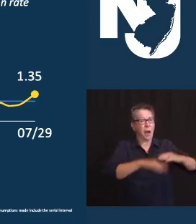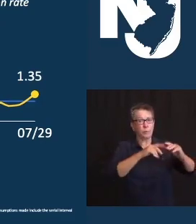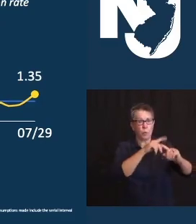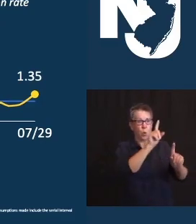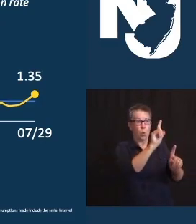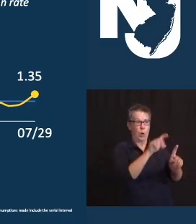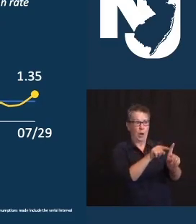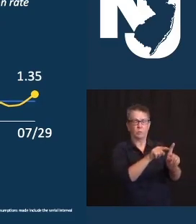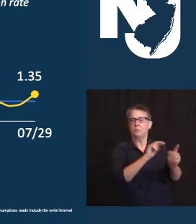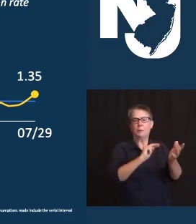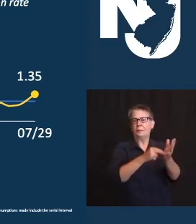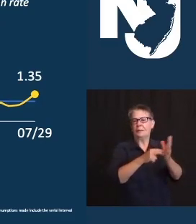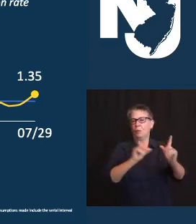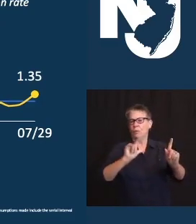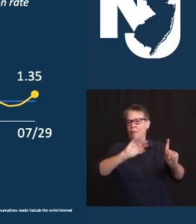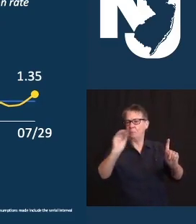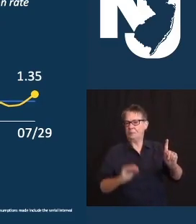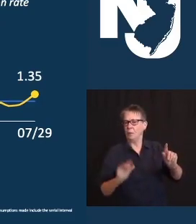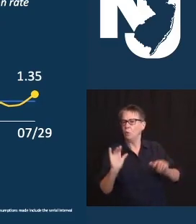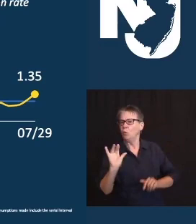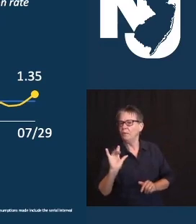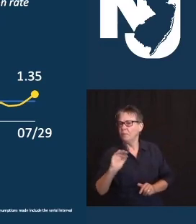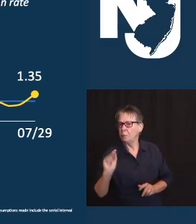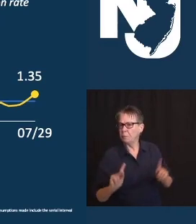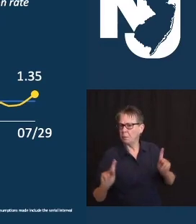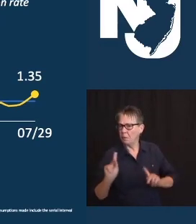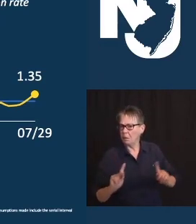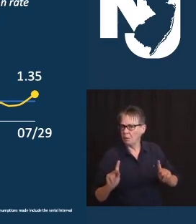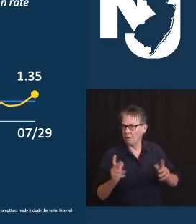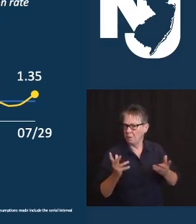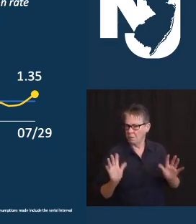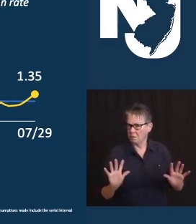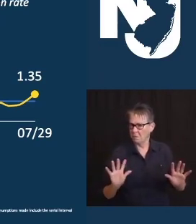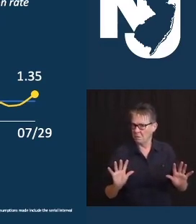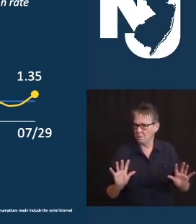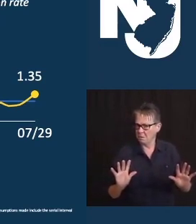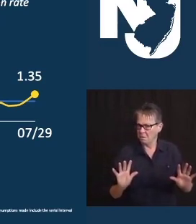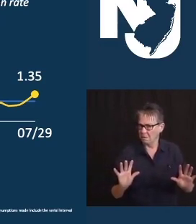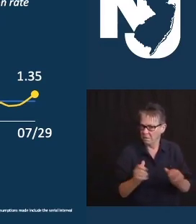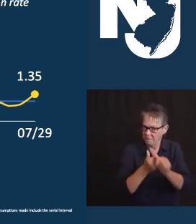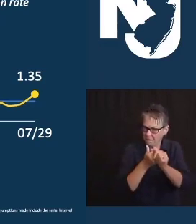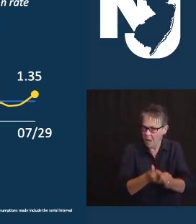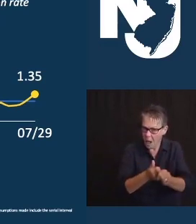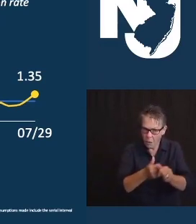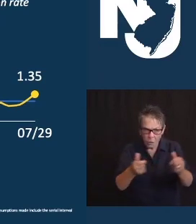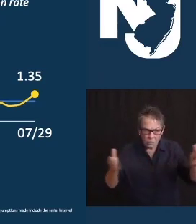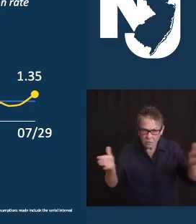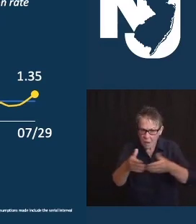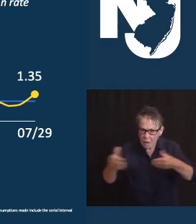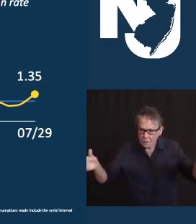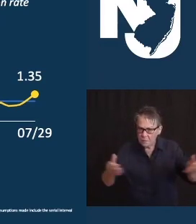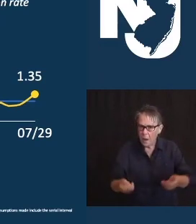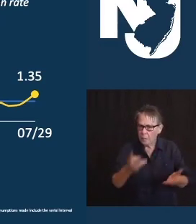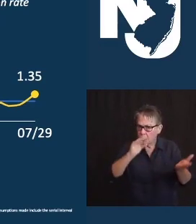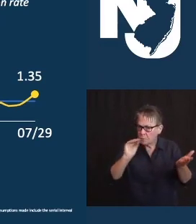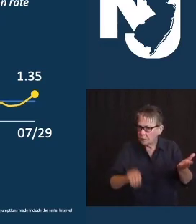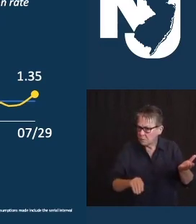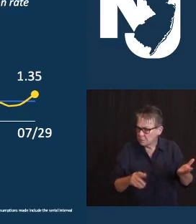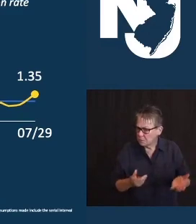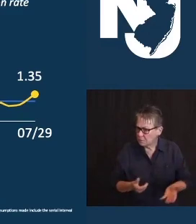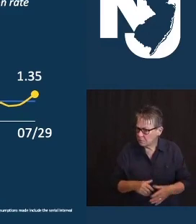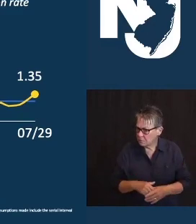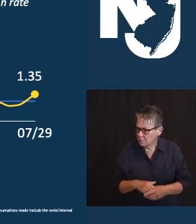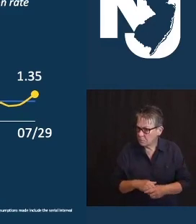this threshold, if necessary, to protect public health. I'm not anticipating or announcing, I should say,